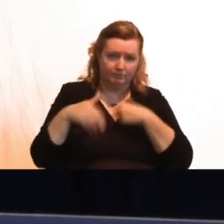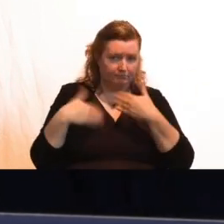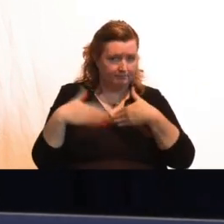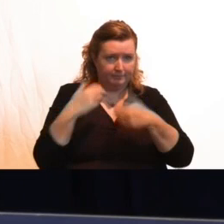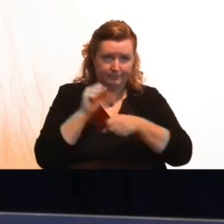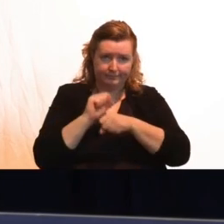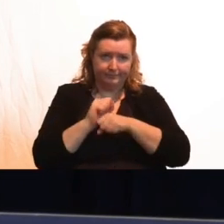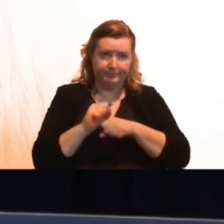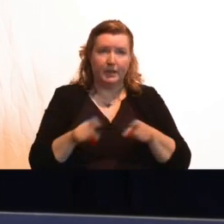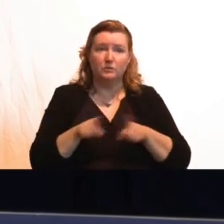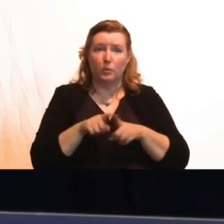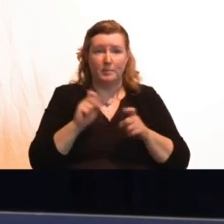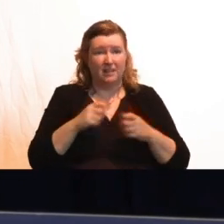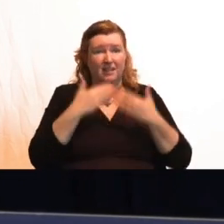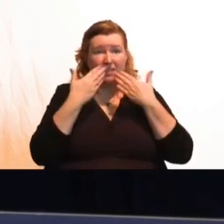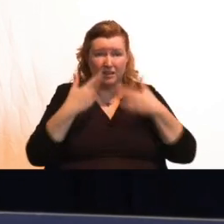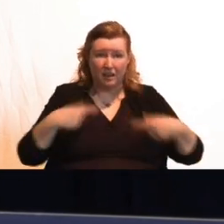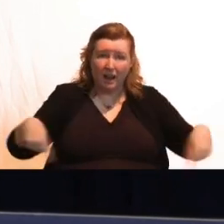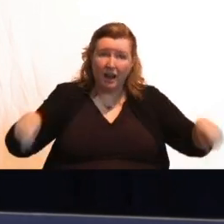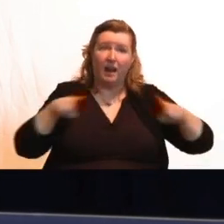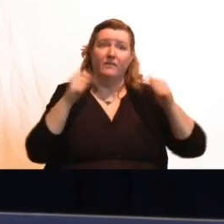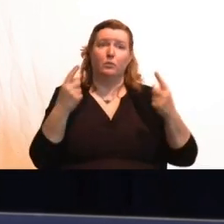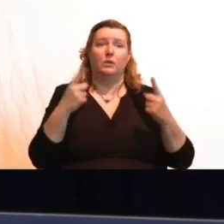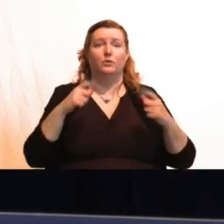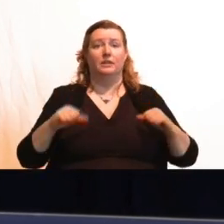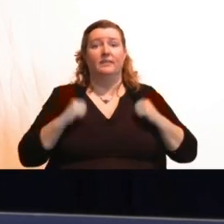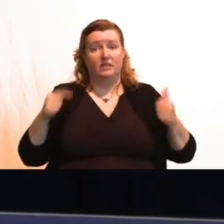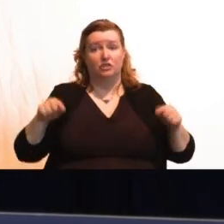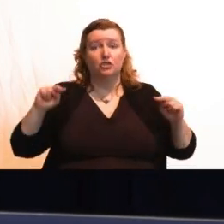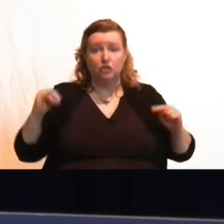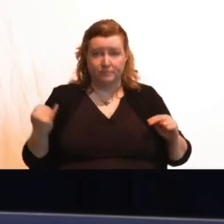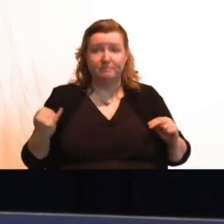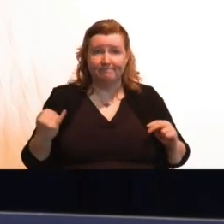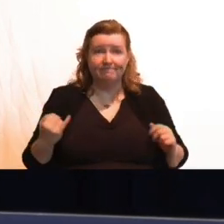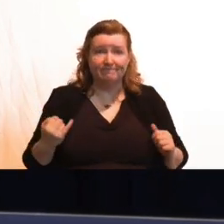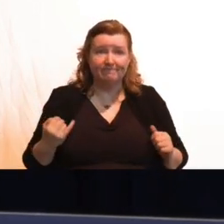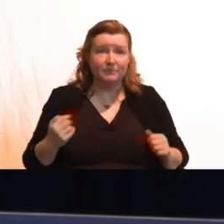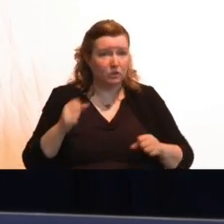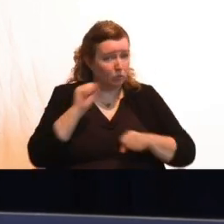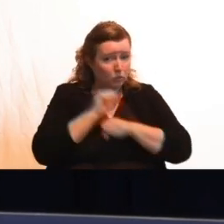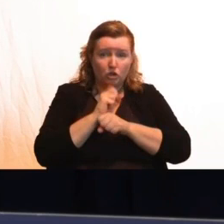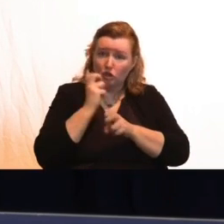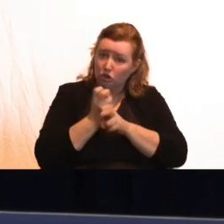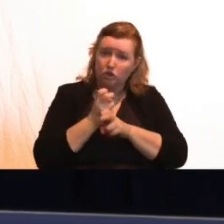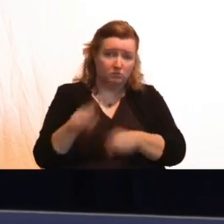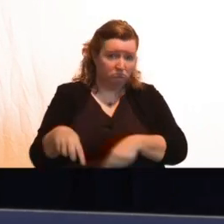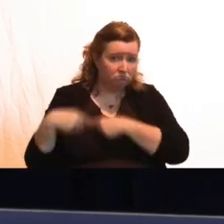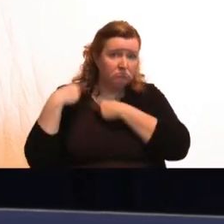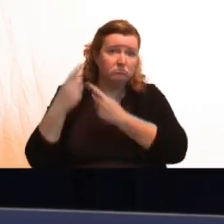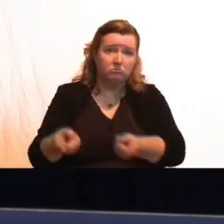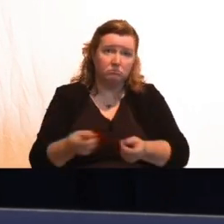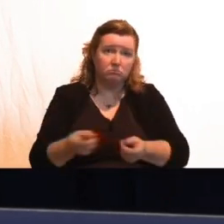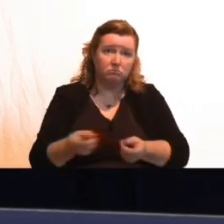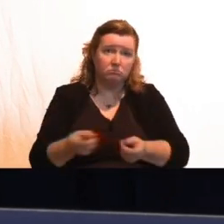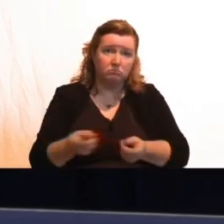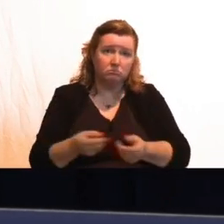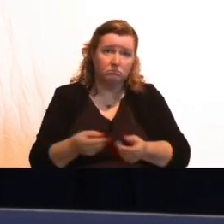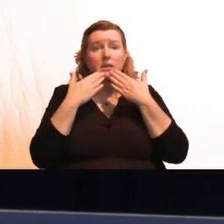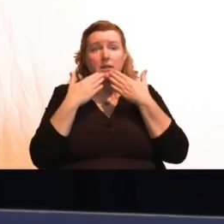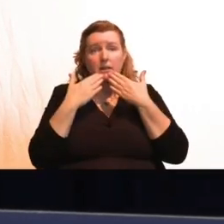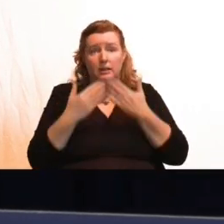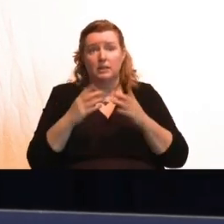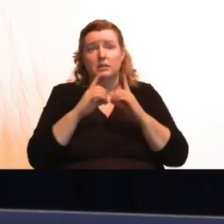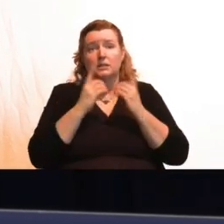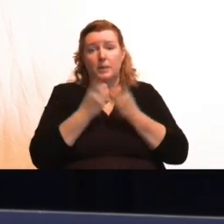do, and sincere thanks to the Department of Health's Pandemic Response Team, and to Governor Murphy,